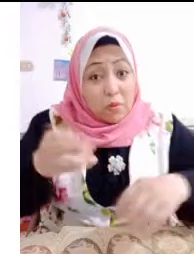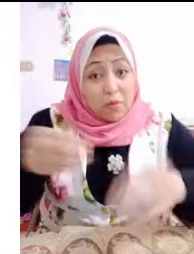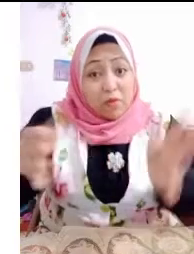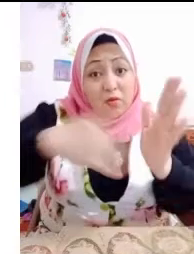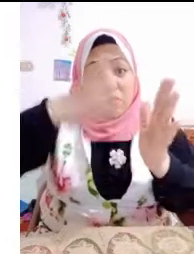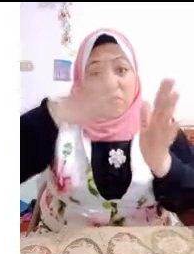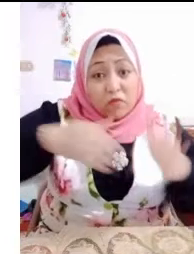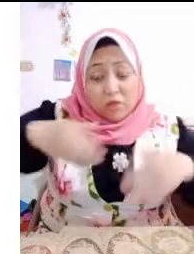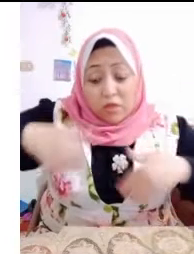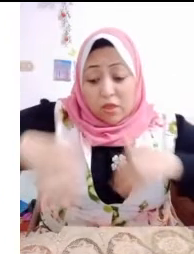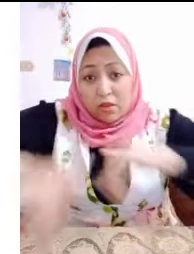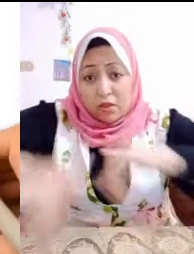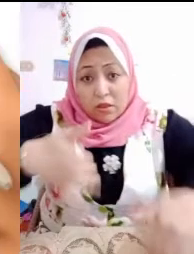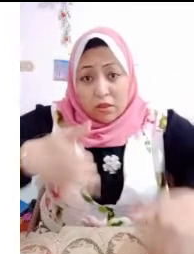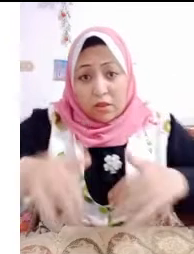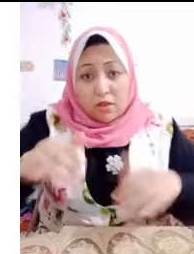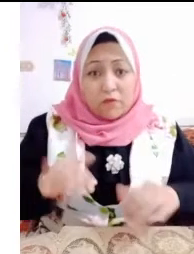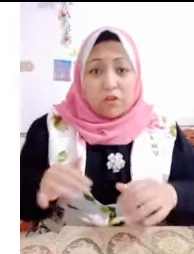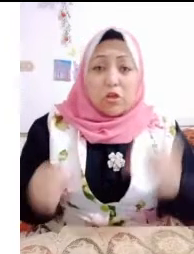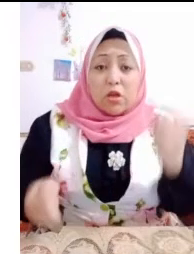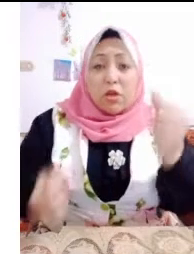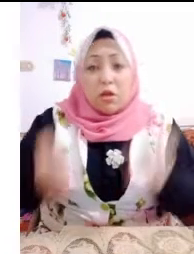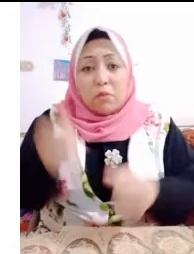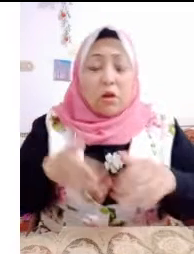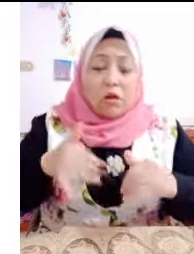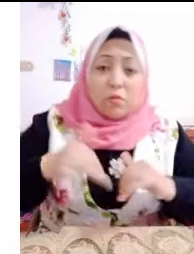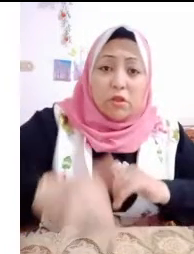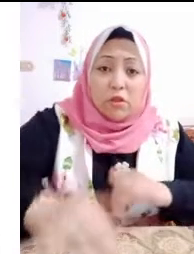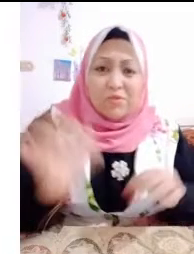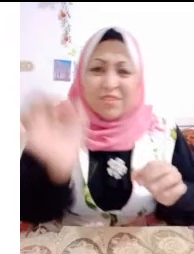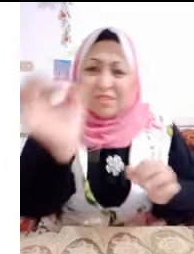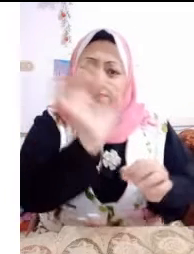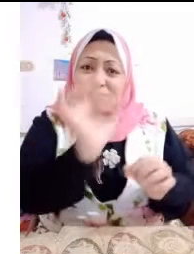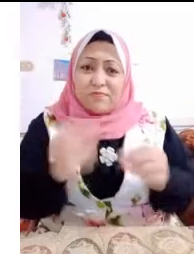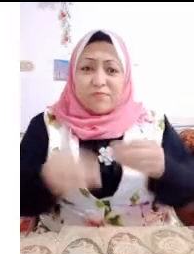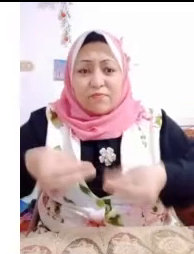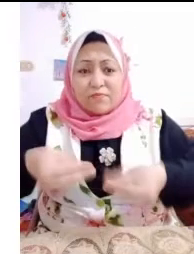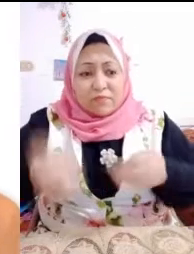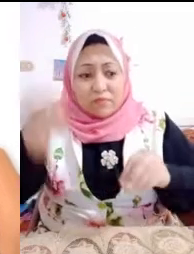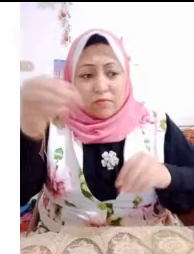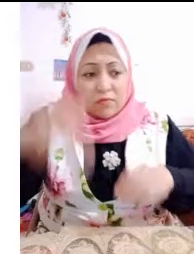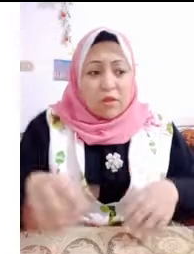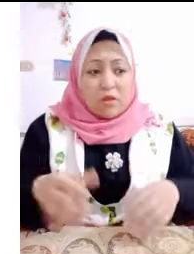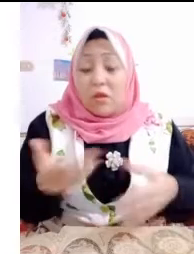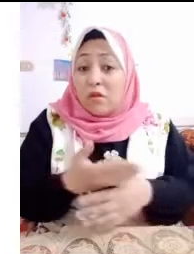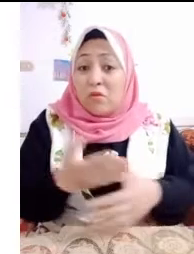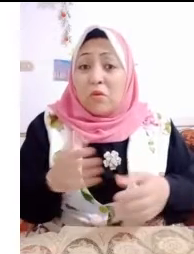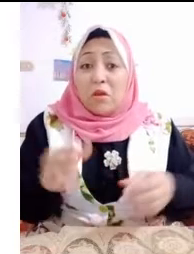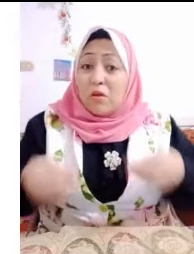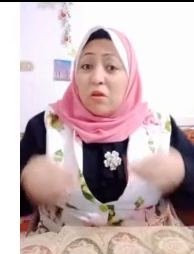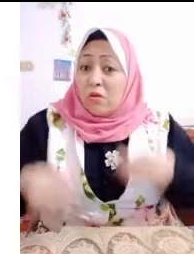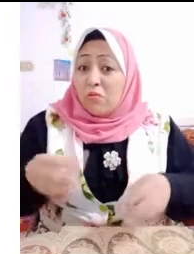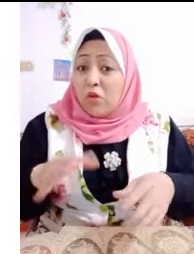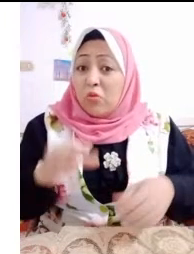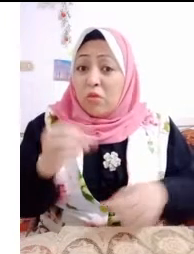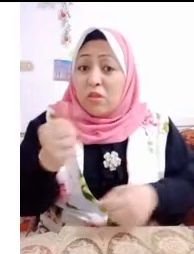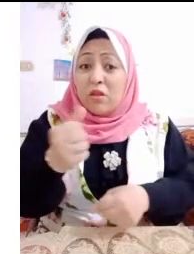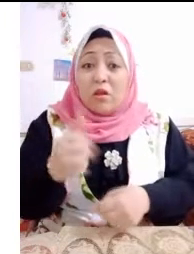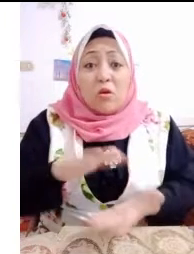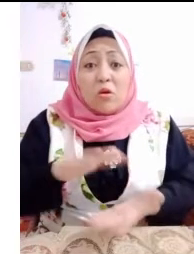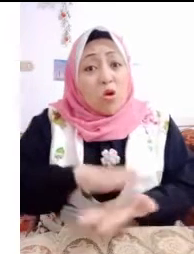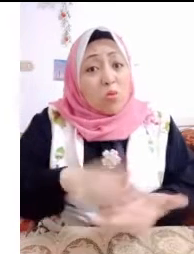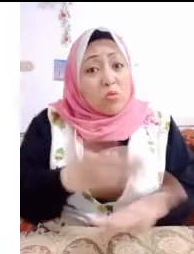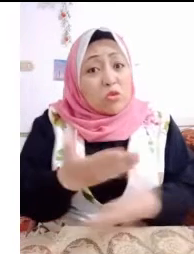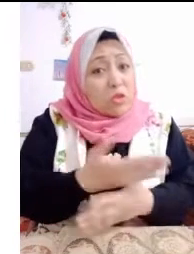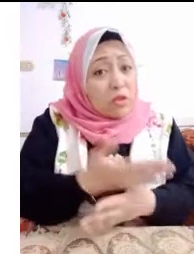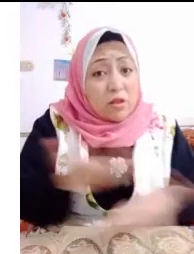on roads is a significant source of microplastics. So why are microplastics a problem? Some animals